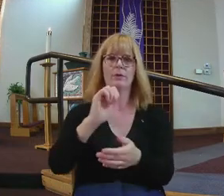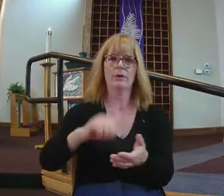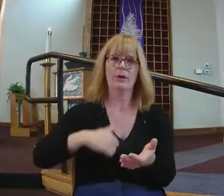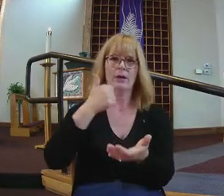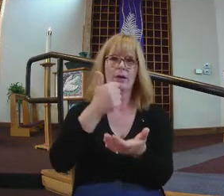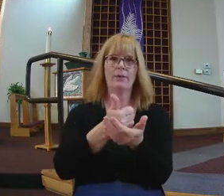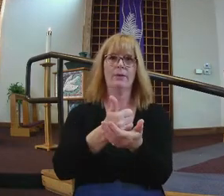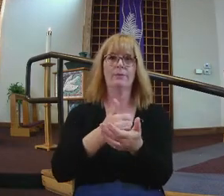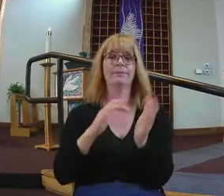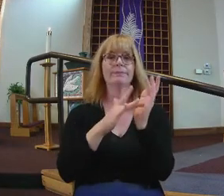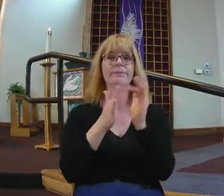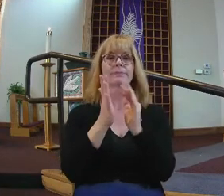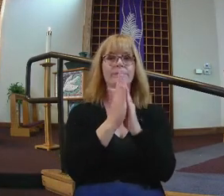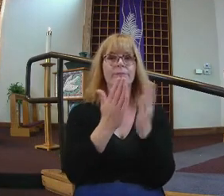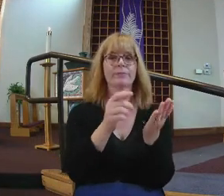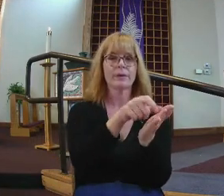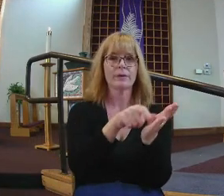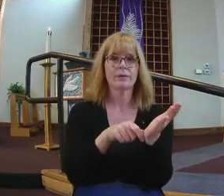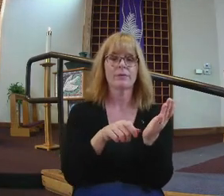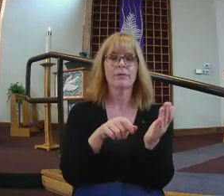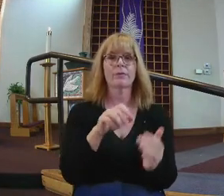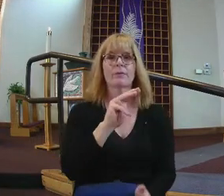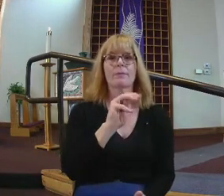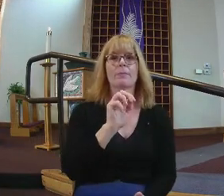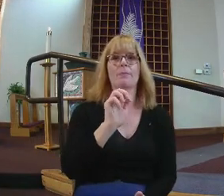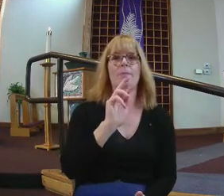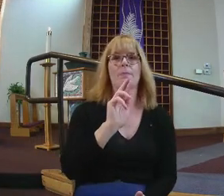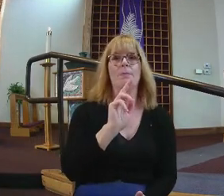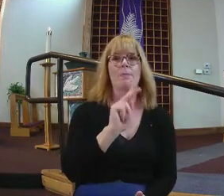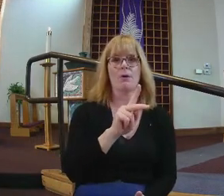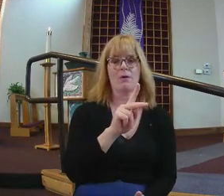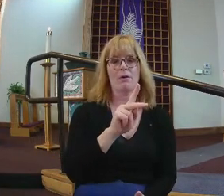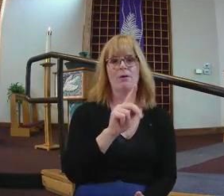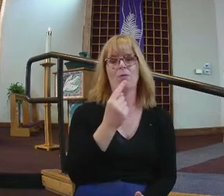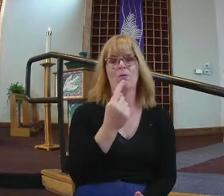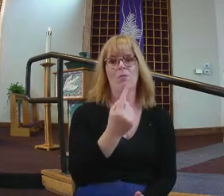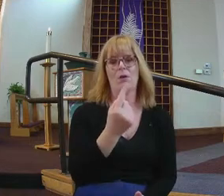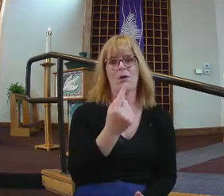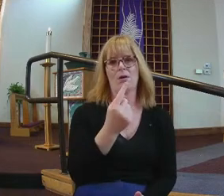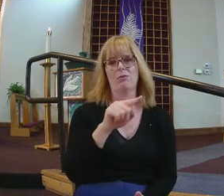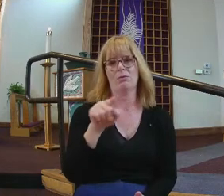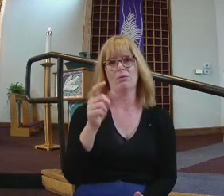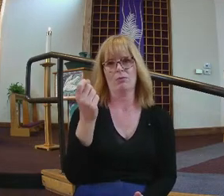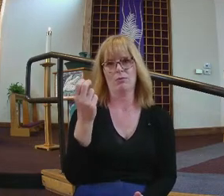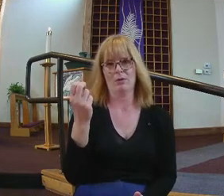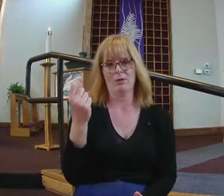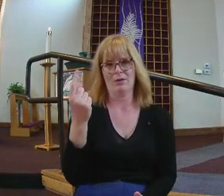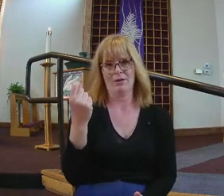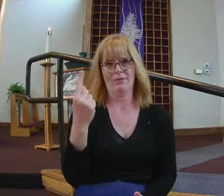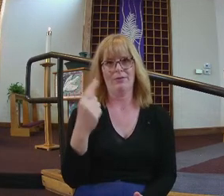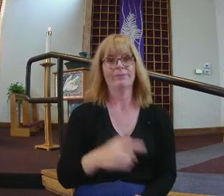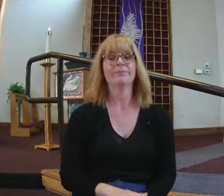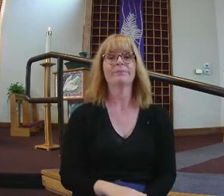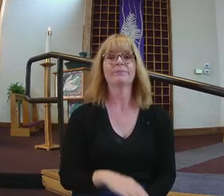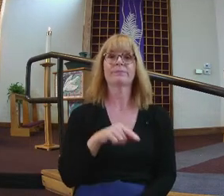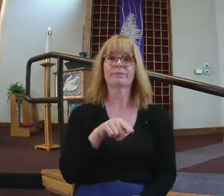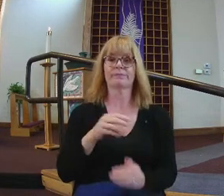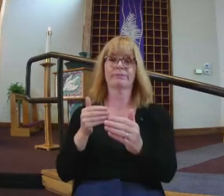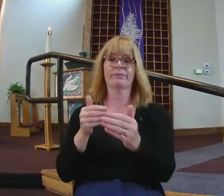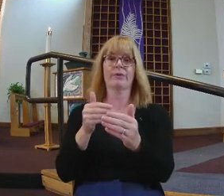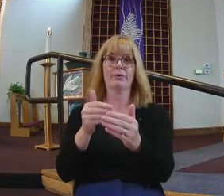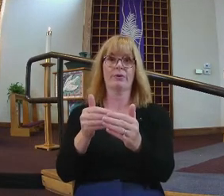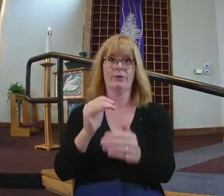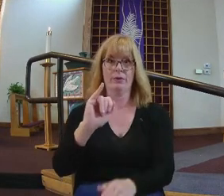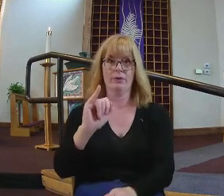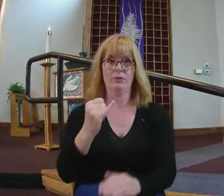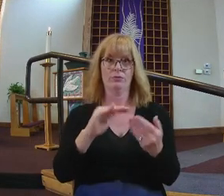Our scripture today is from Mark 11, 1 through 11. When they were approaching Jerusalem at Bethphage and Bethany, near